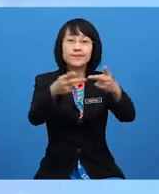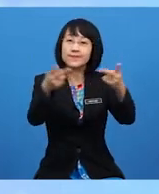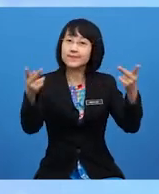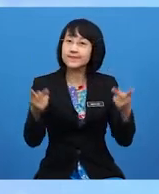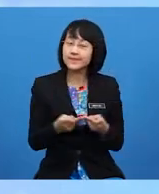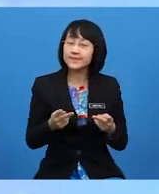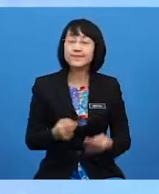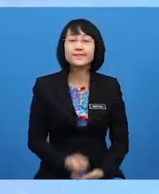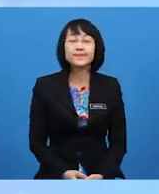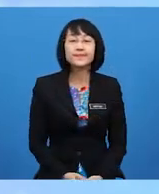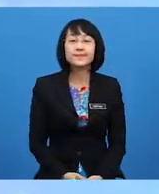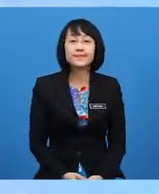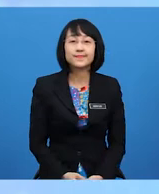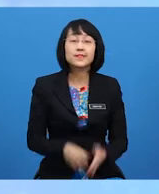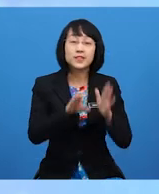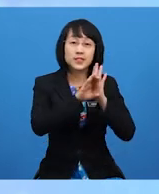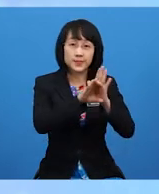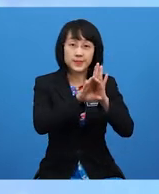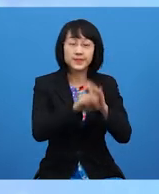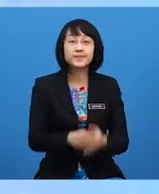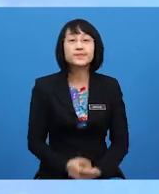place, such as